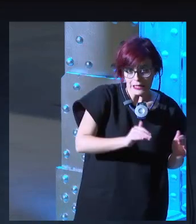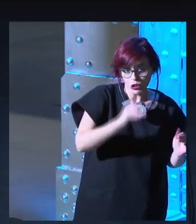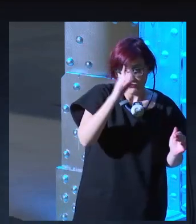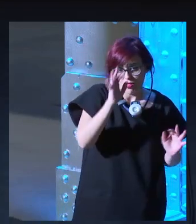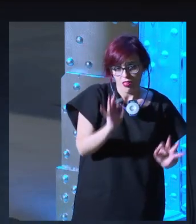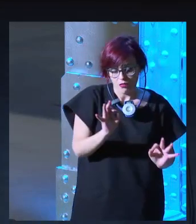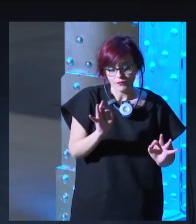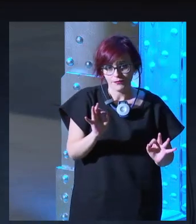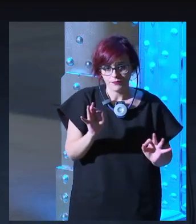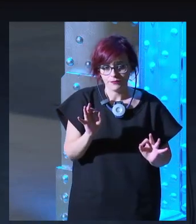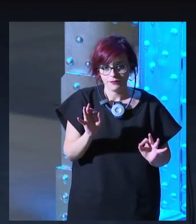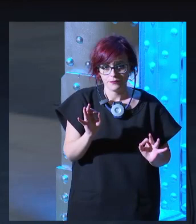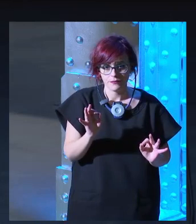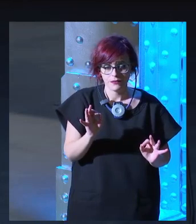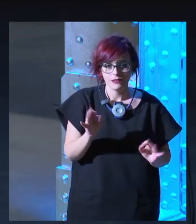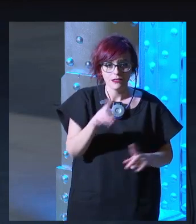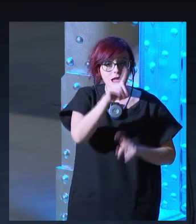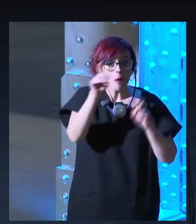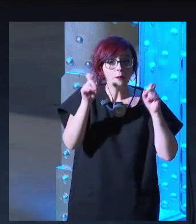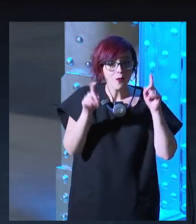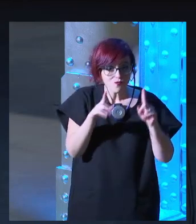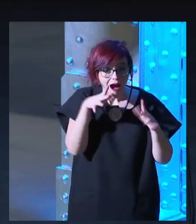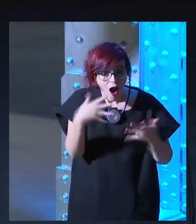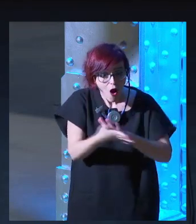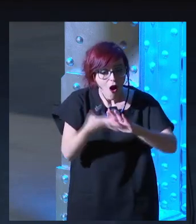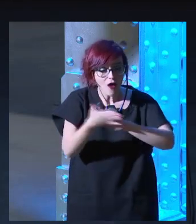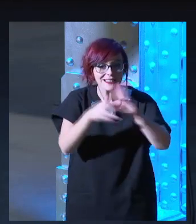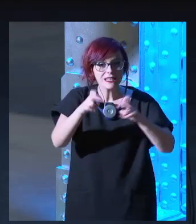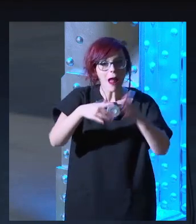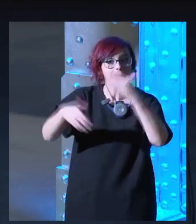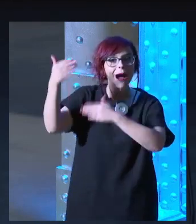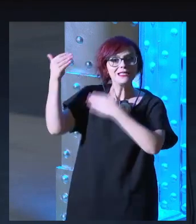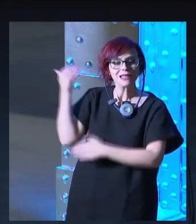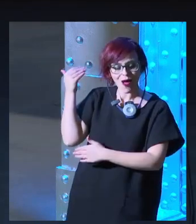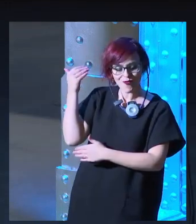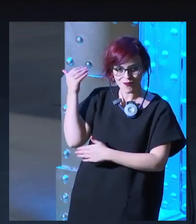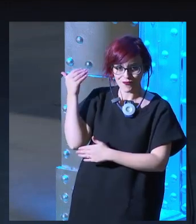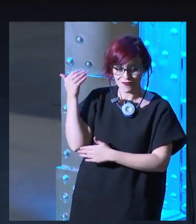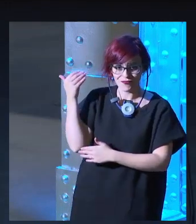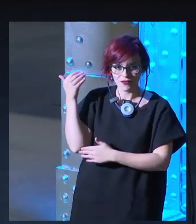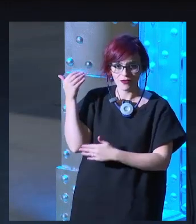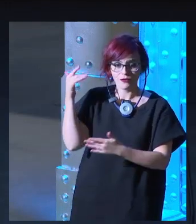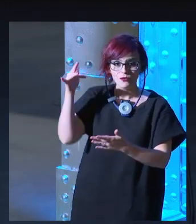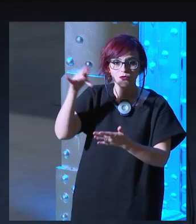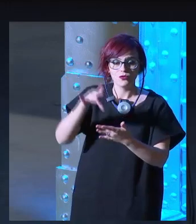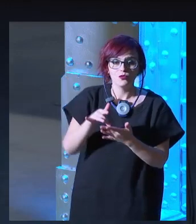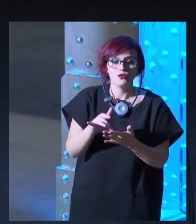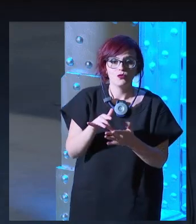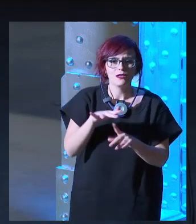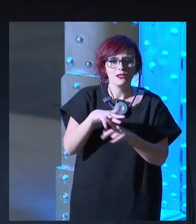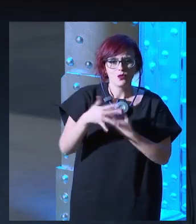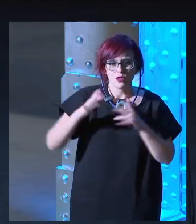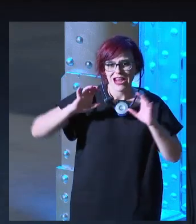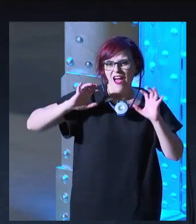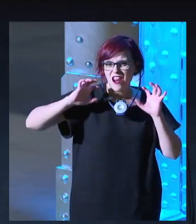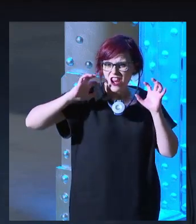that question we were talking about earlier about your past and where your deep angers come from. If you think, I am an